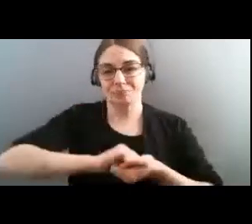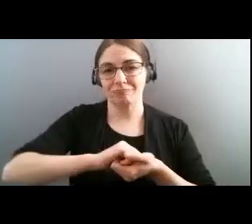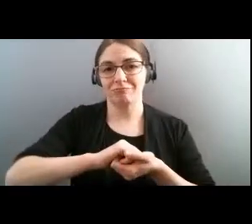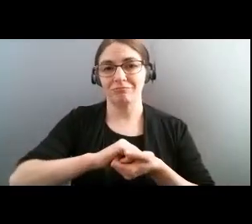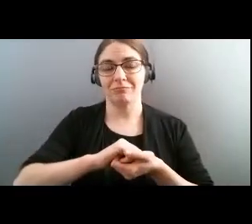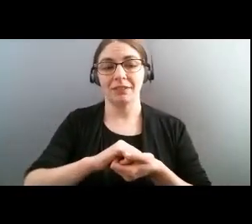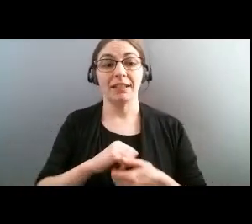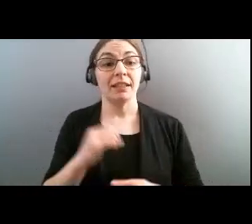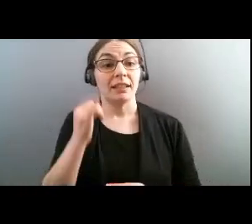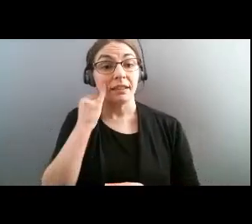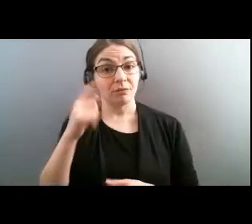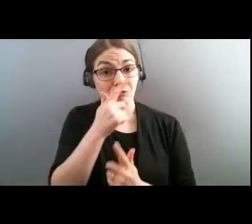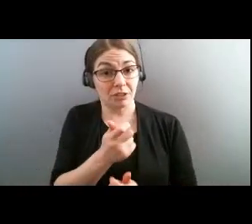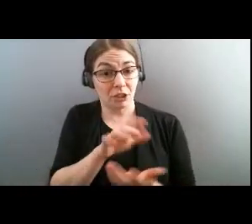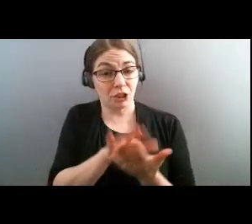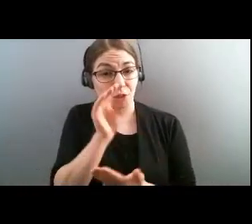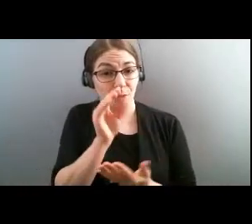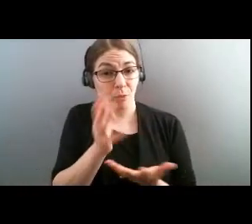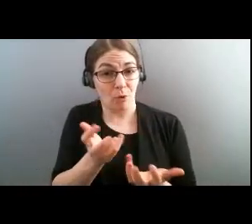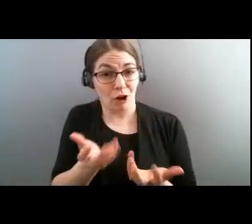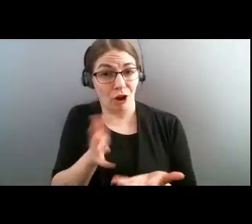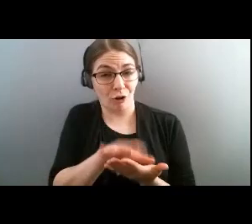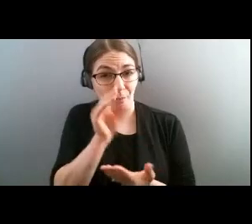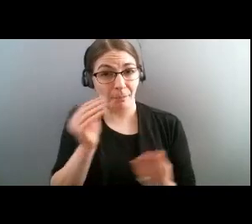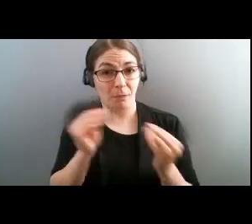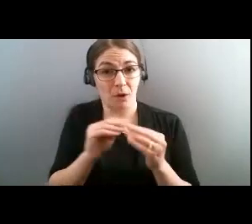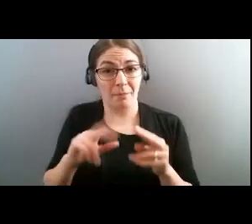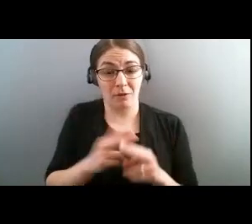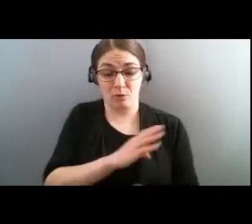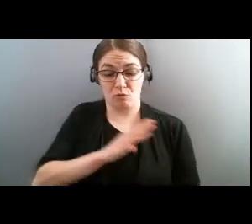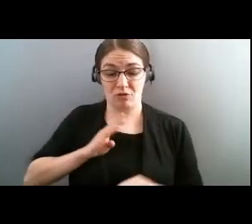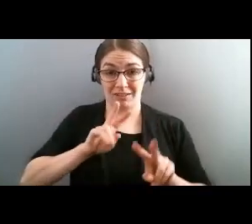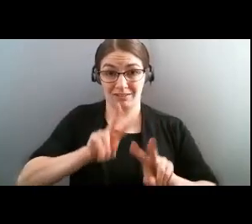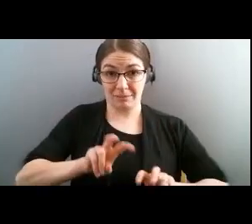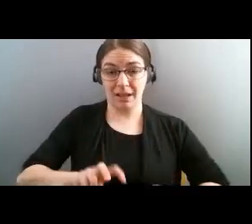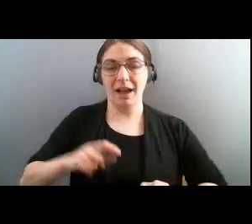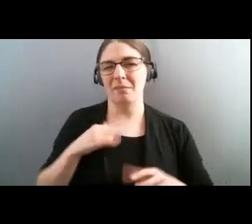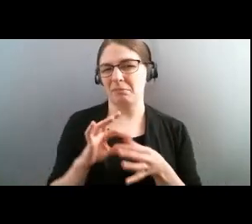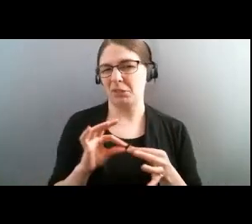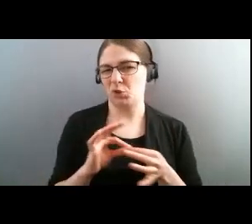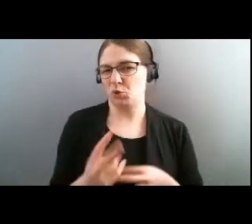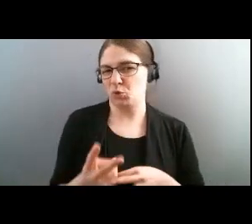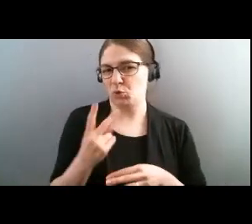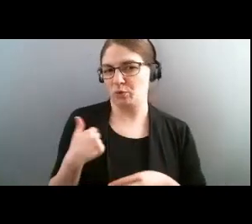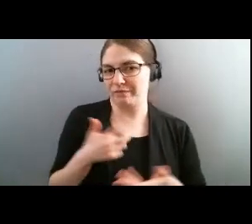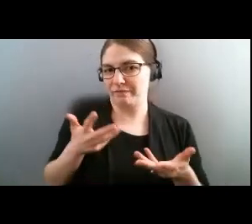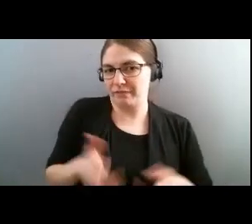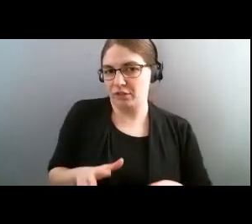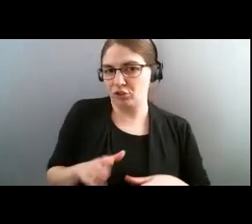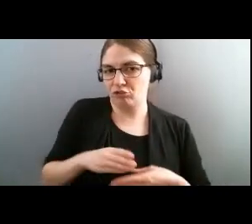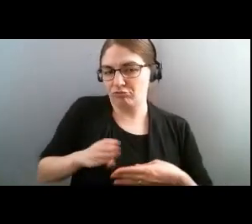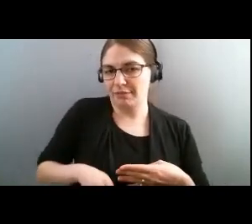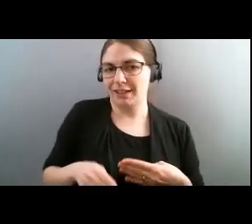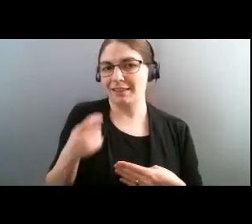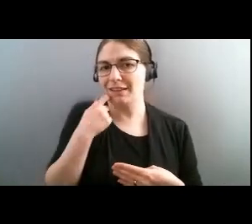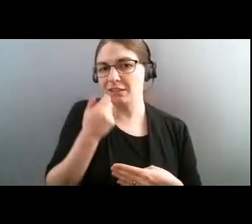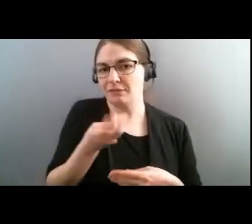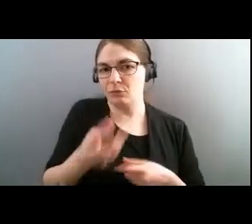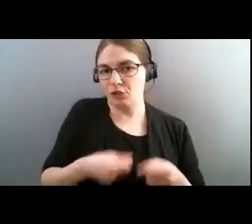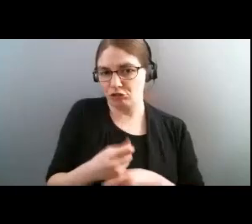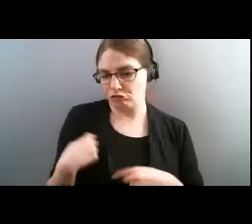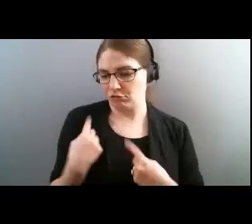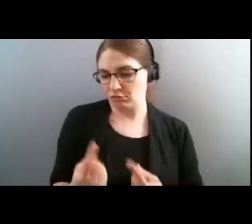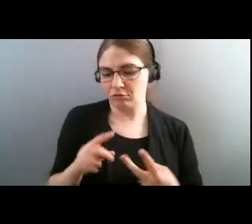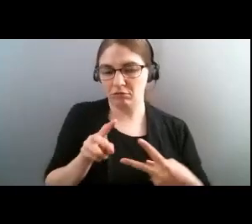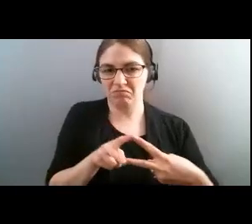you're interested in learning more about the board's assessments, I mentioned 2 of our assessments that we've completed within the last few years that have really